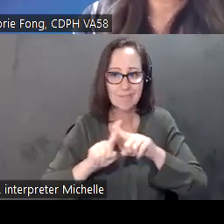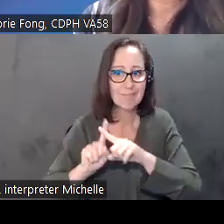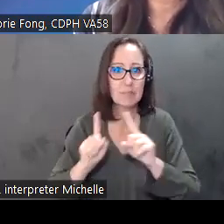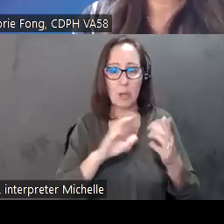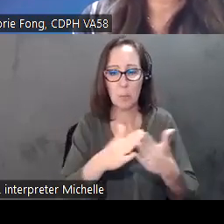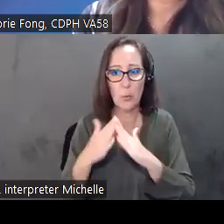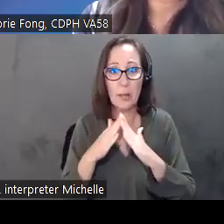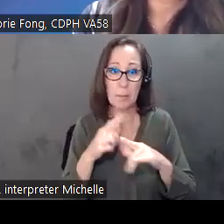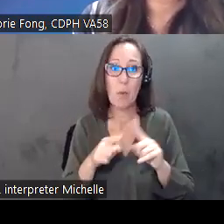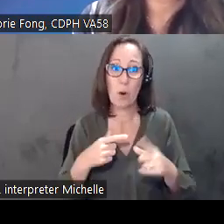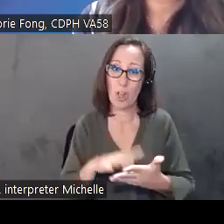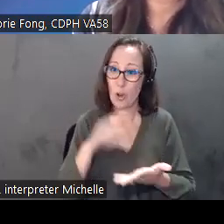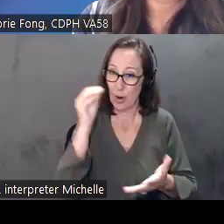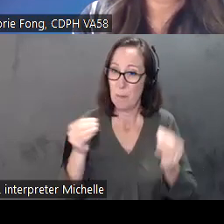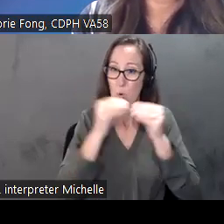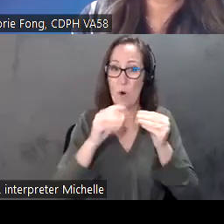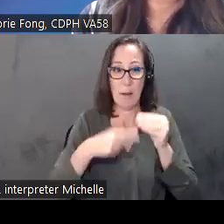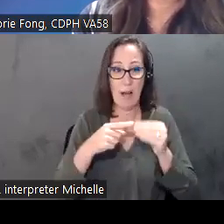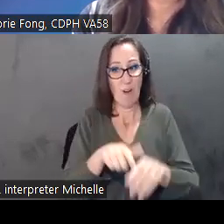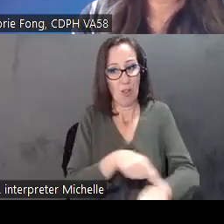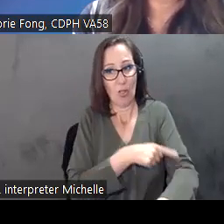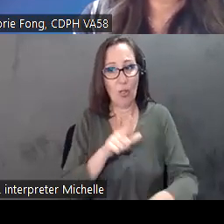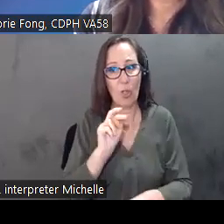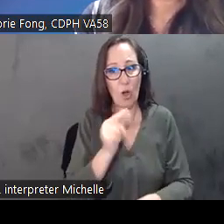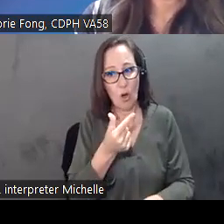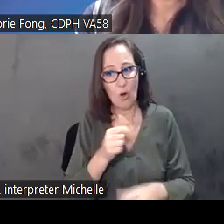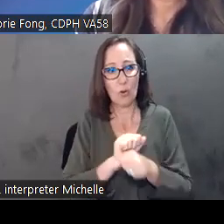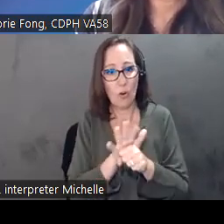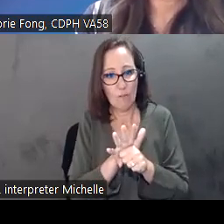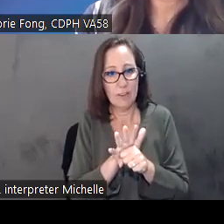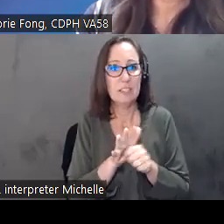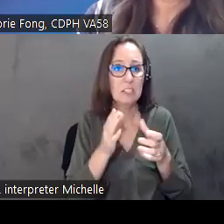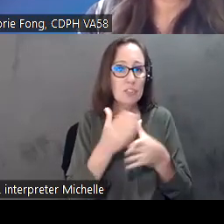more about long COVID, and so trying to share out more information on that as well.